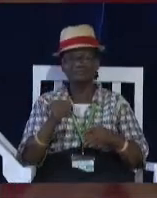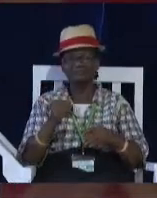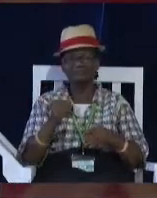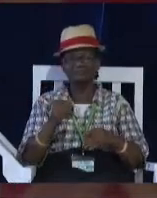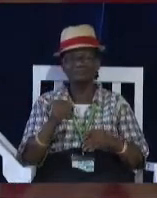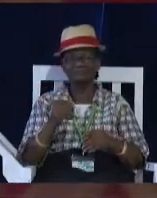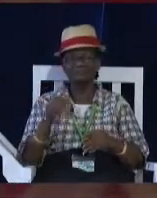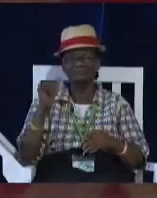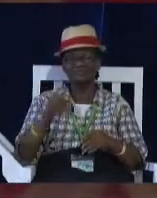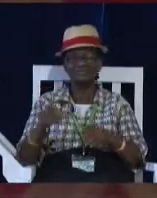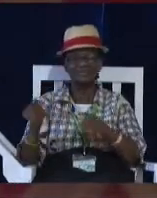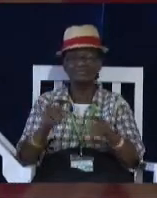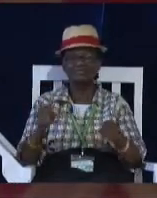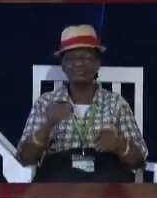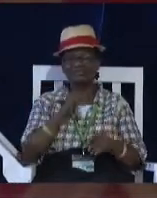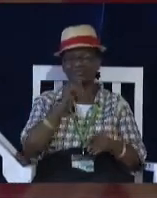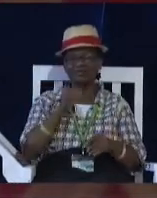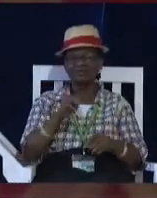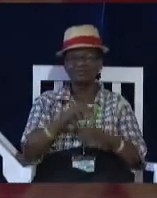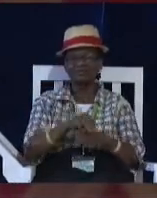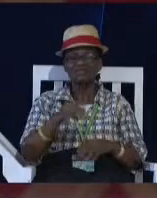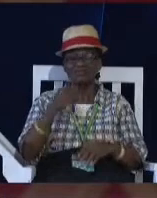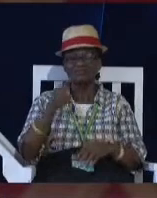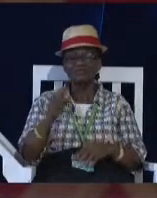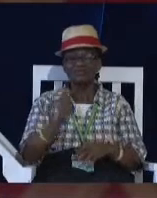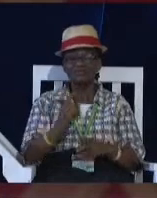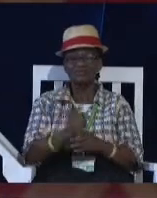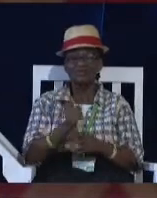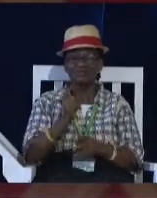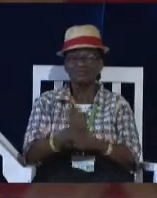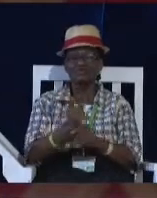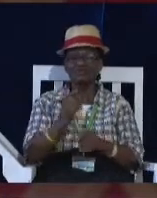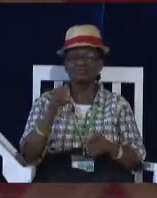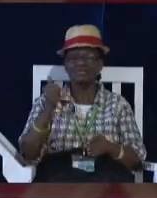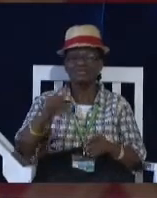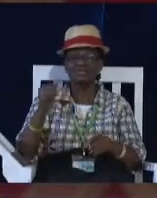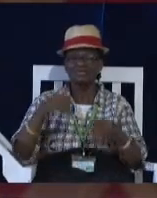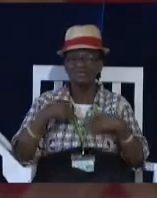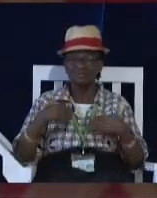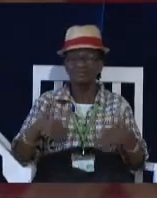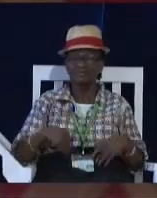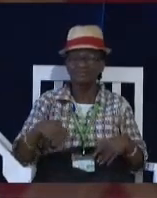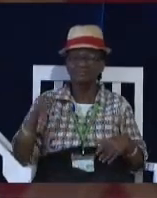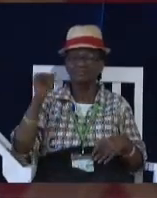They didn't send for just anybody. They sent for Peter